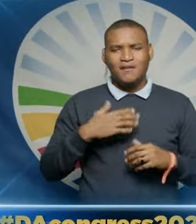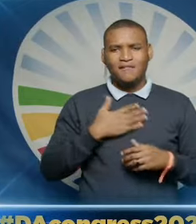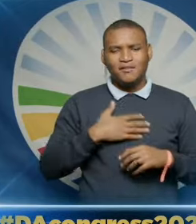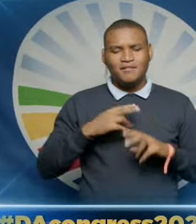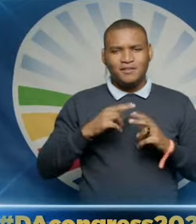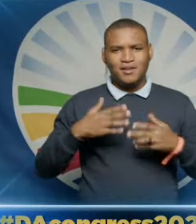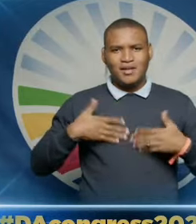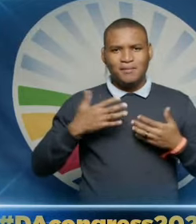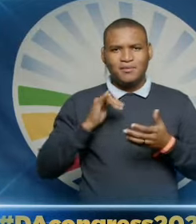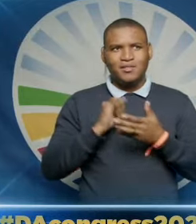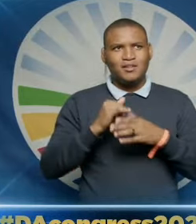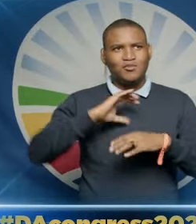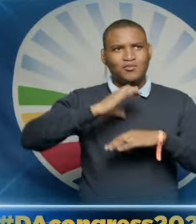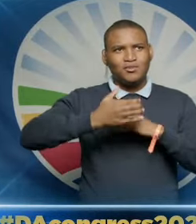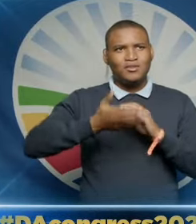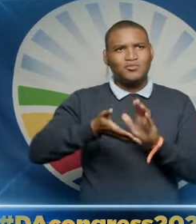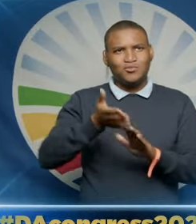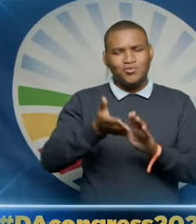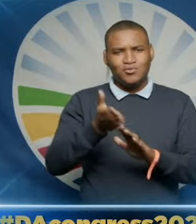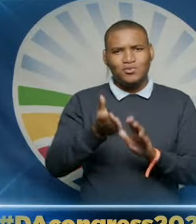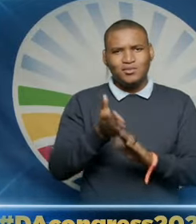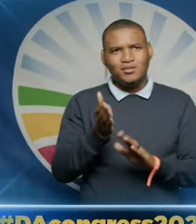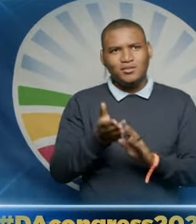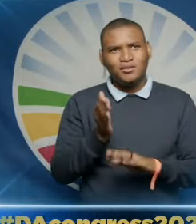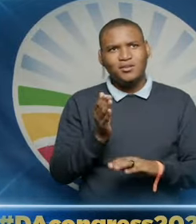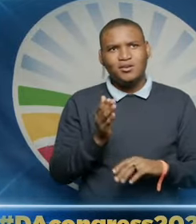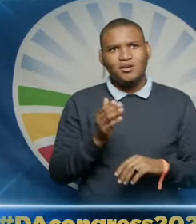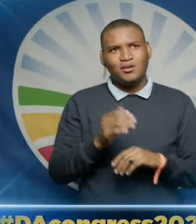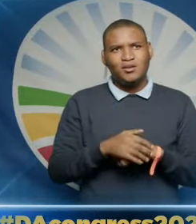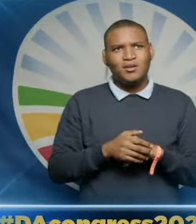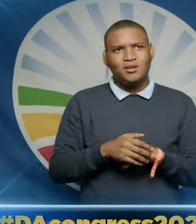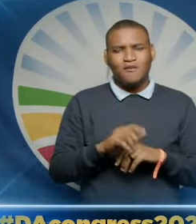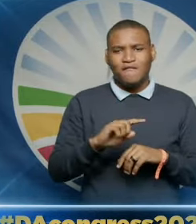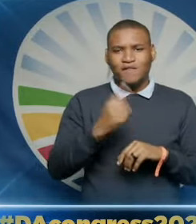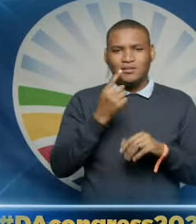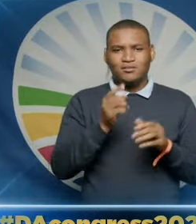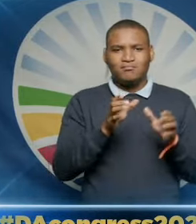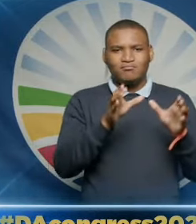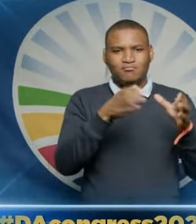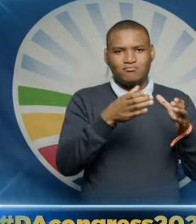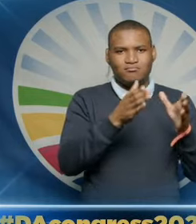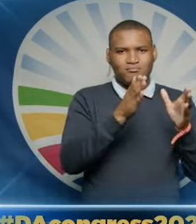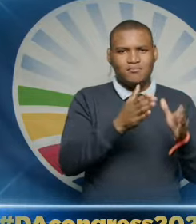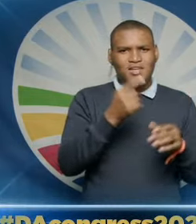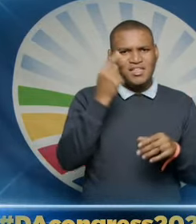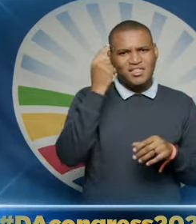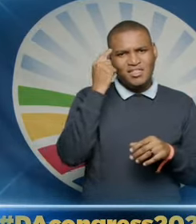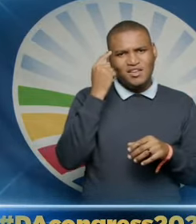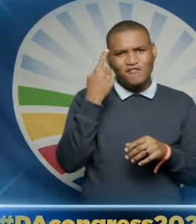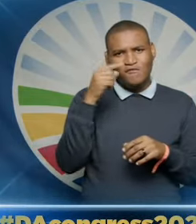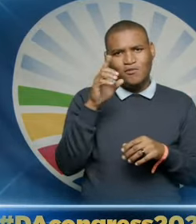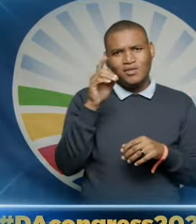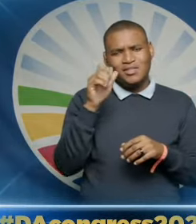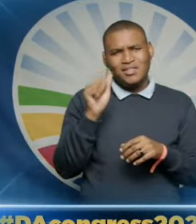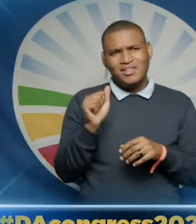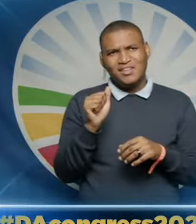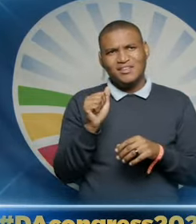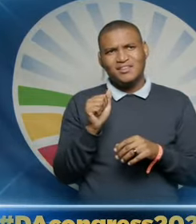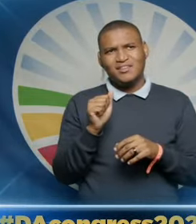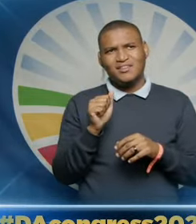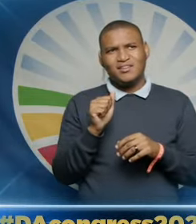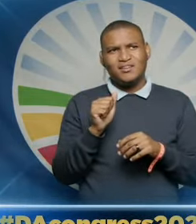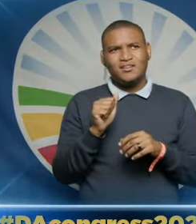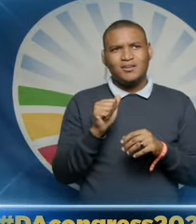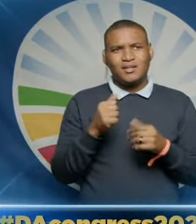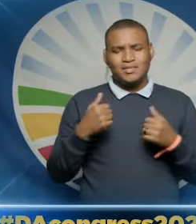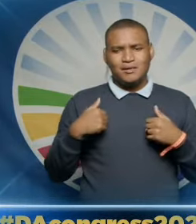that Congress is going. We spoke about the opening ceremony in our first segment, but I think you saw the DA at its very best at the